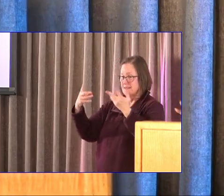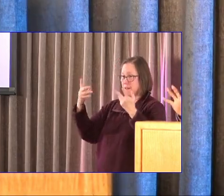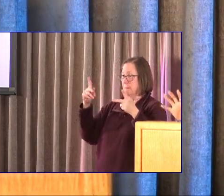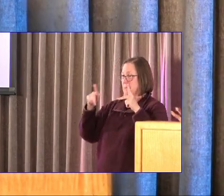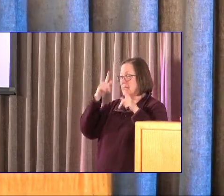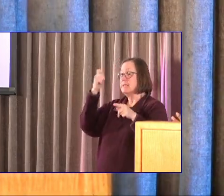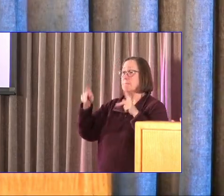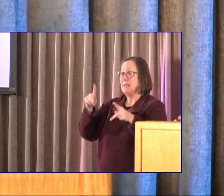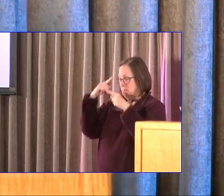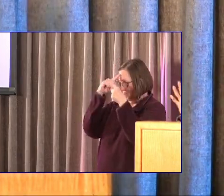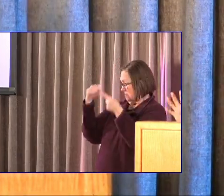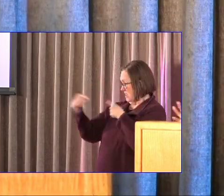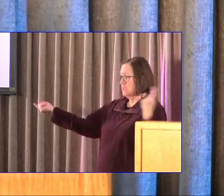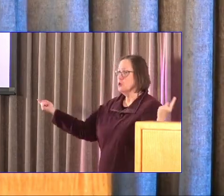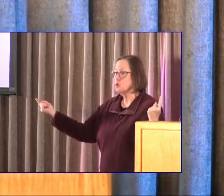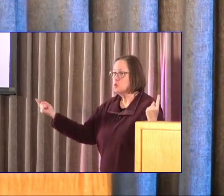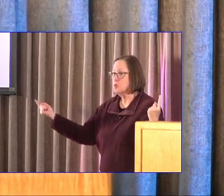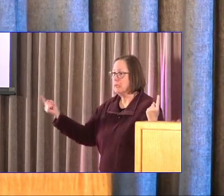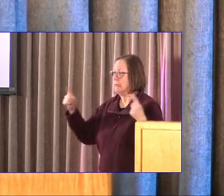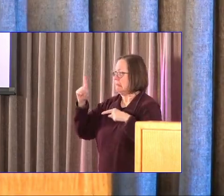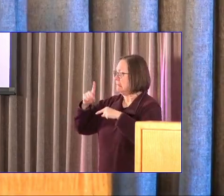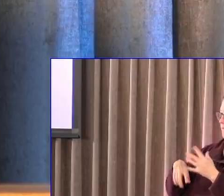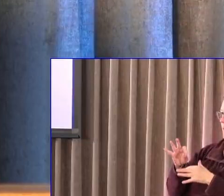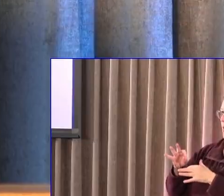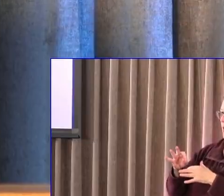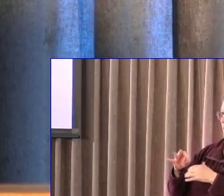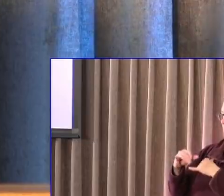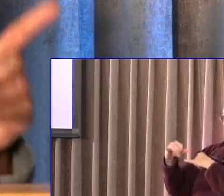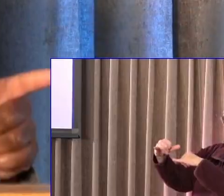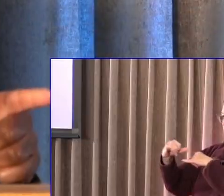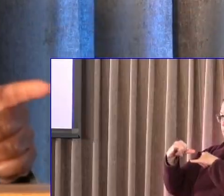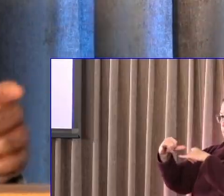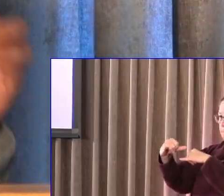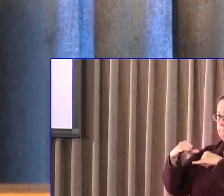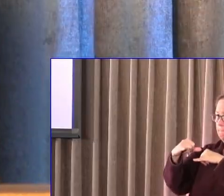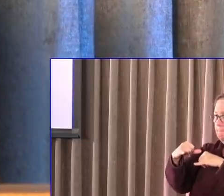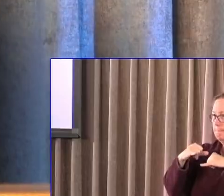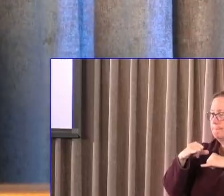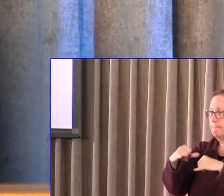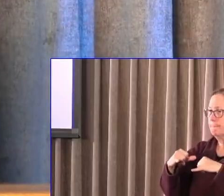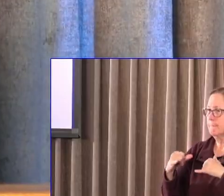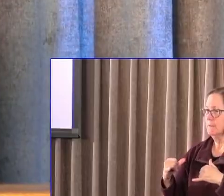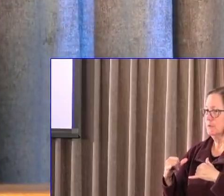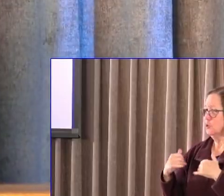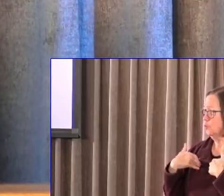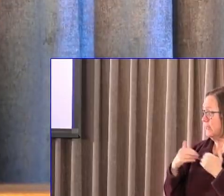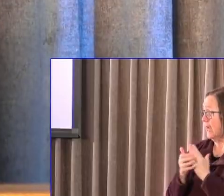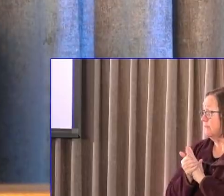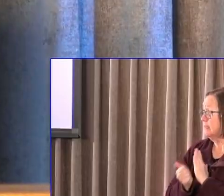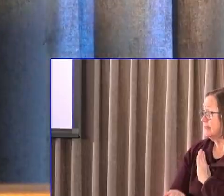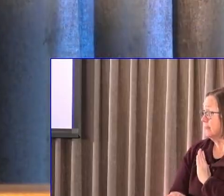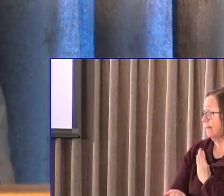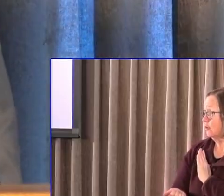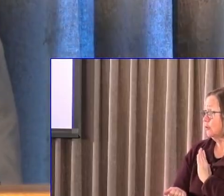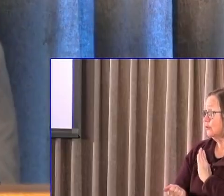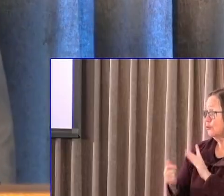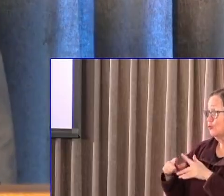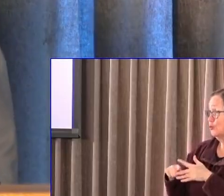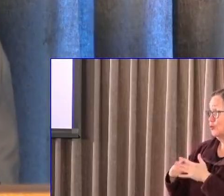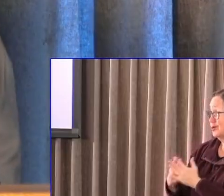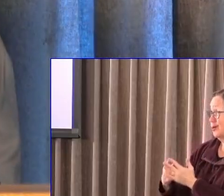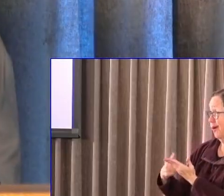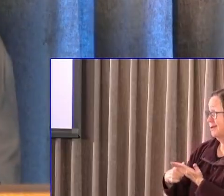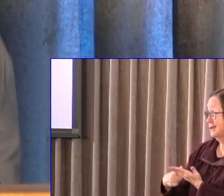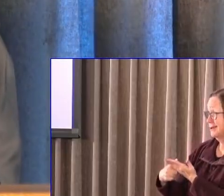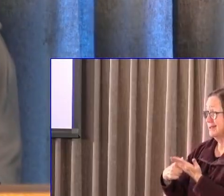about whatever the isms and the antis are. Do we have the capacity, do we have the skill sets to enter into that space meaningfully